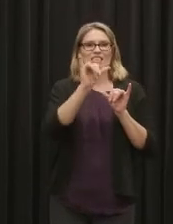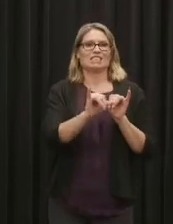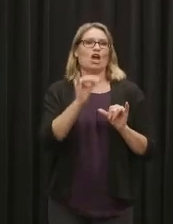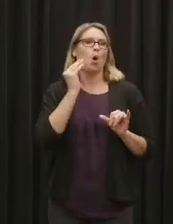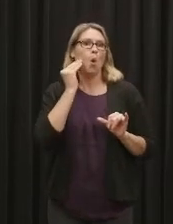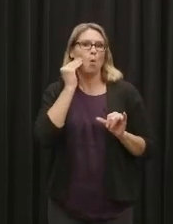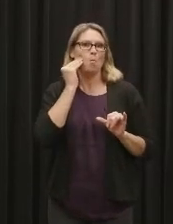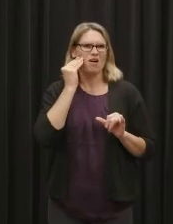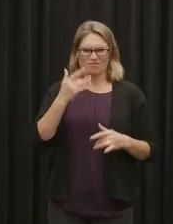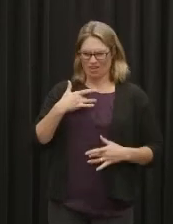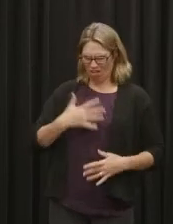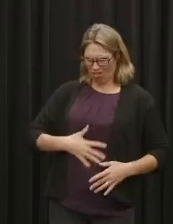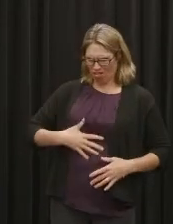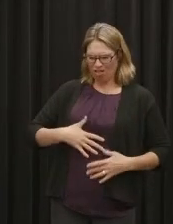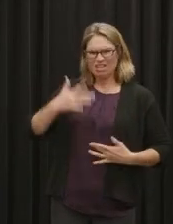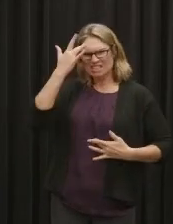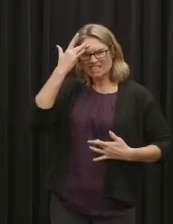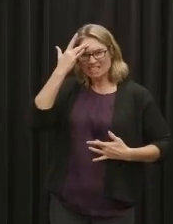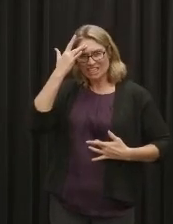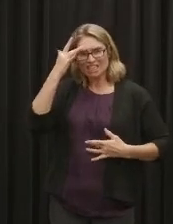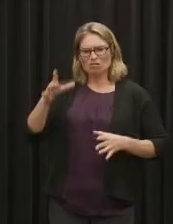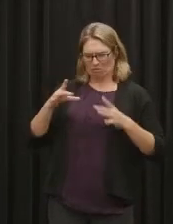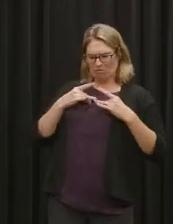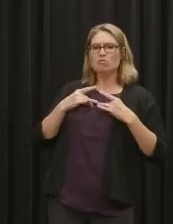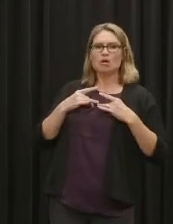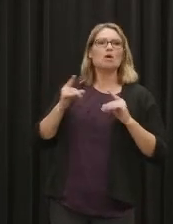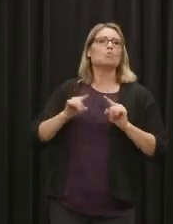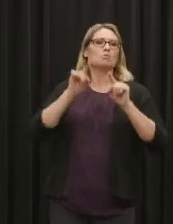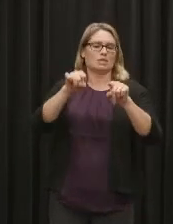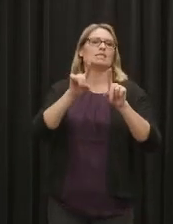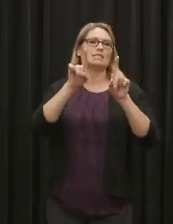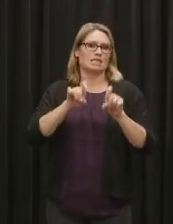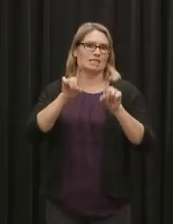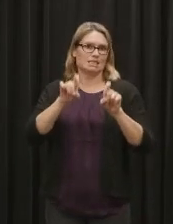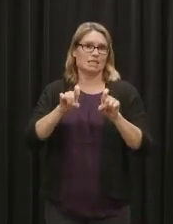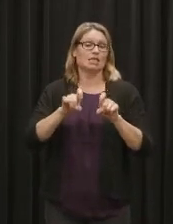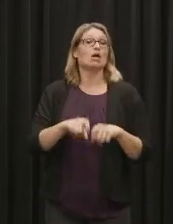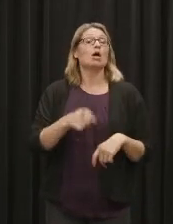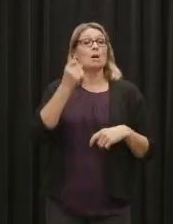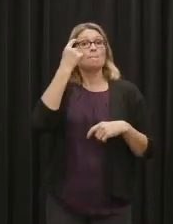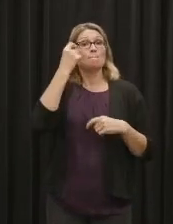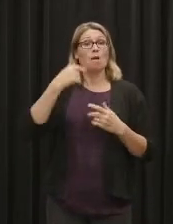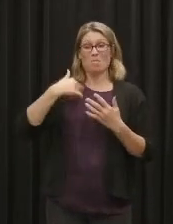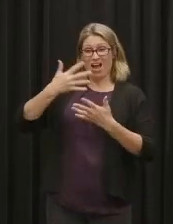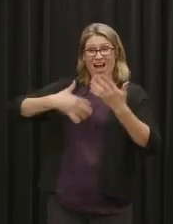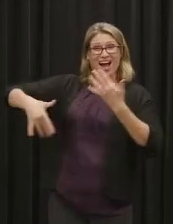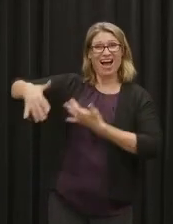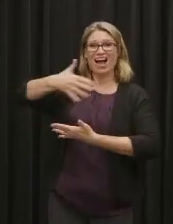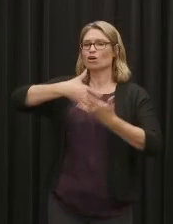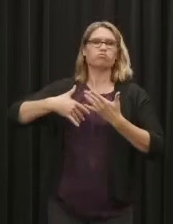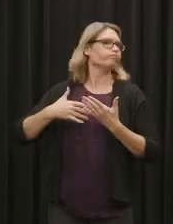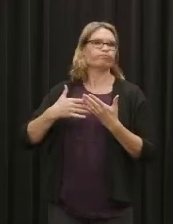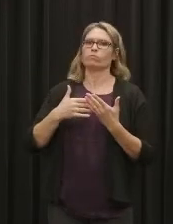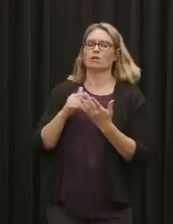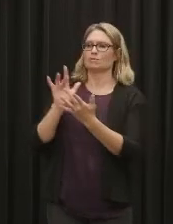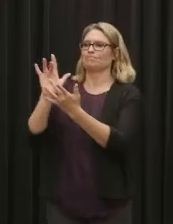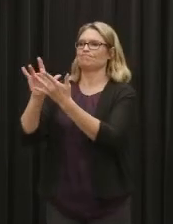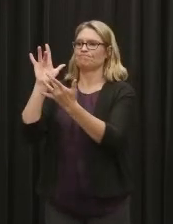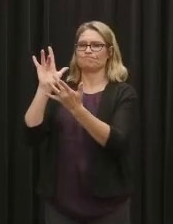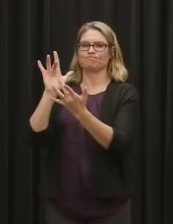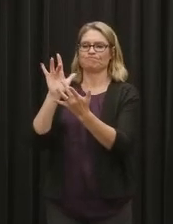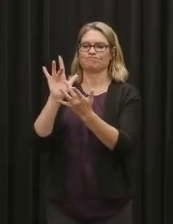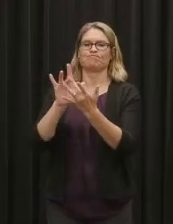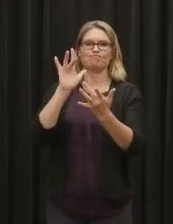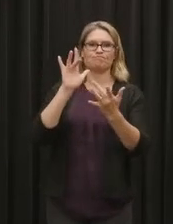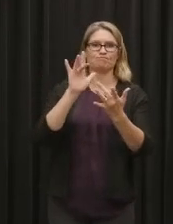any symptoms of COVID-19. It is vitally important to limit your number of close contacts and to be consistent about whom you are